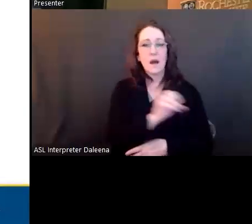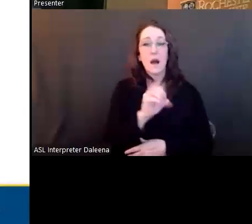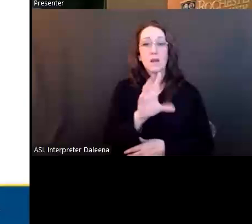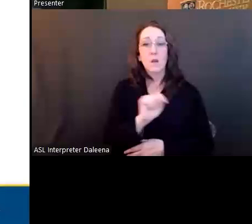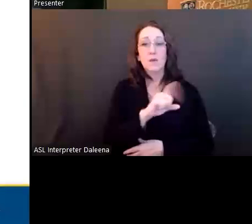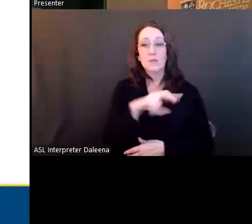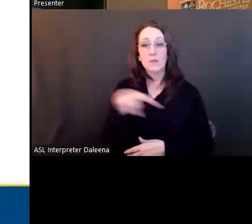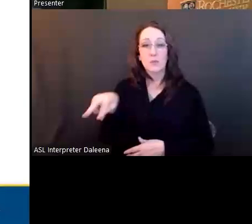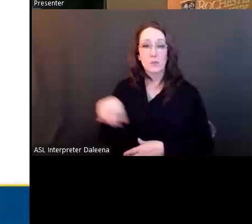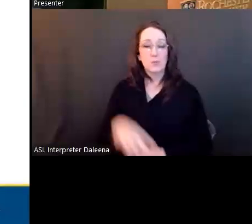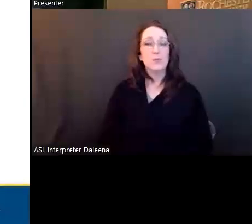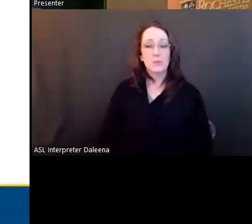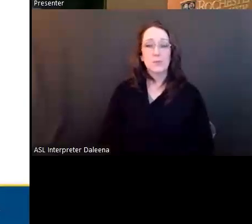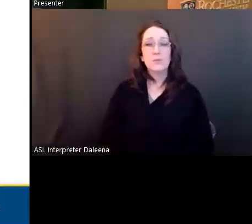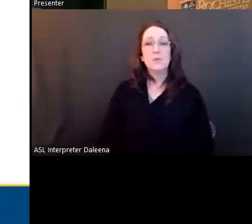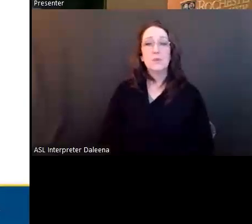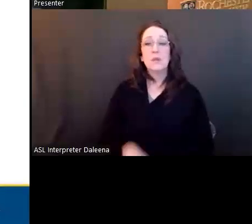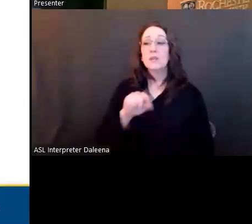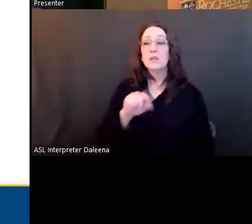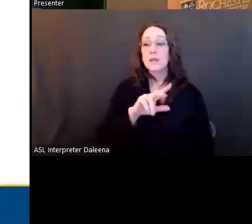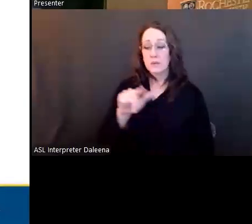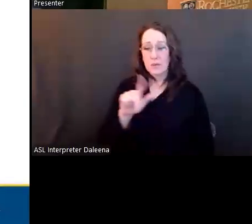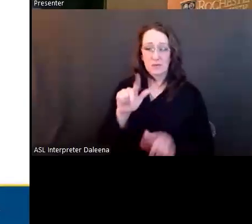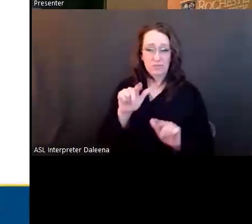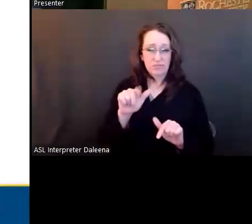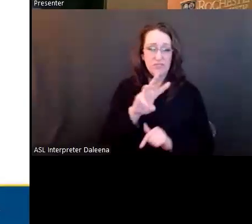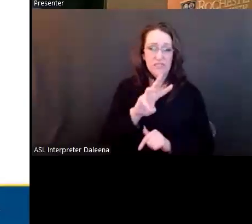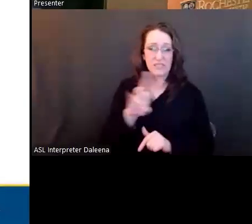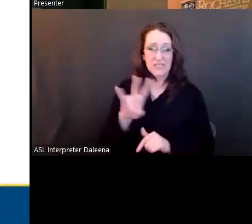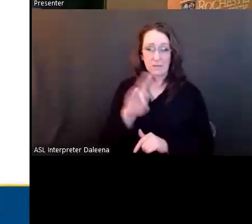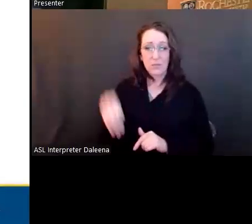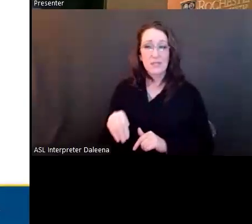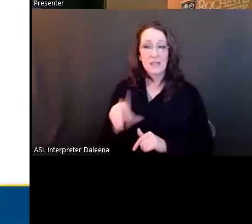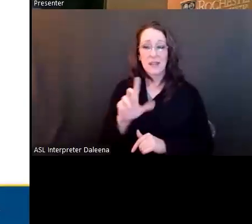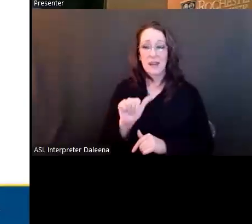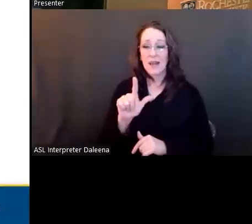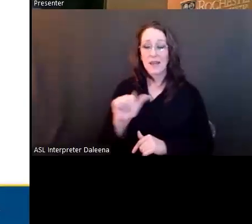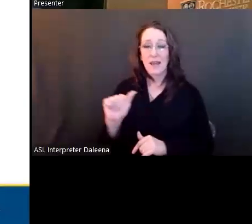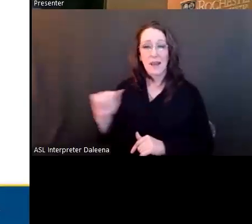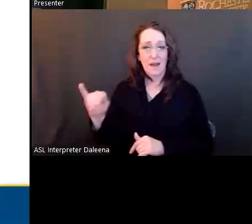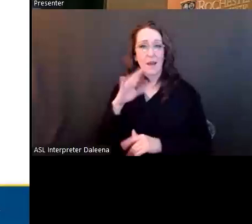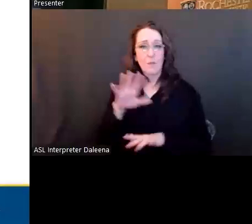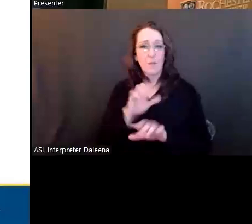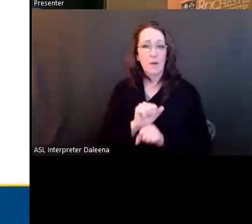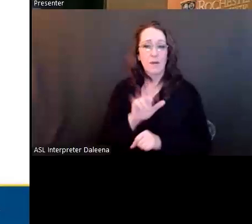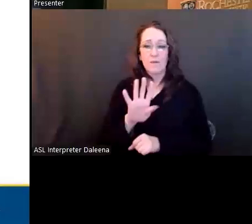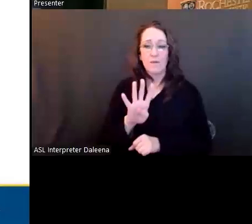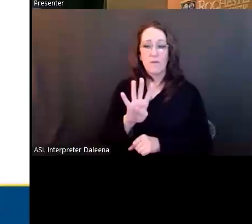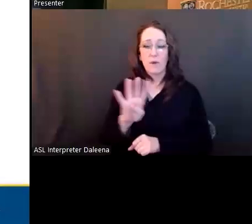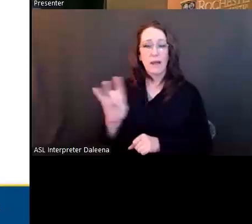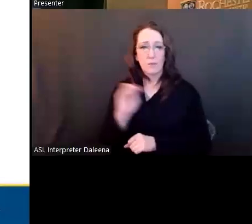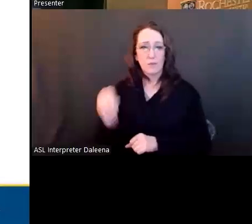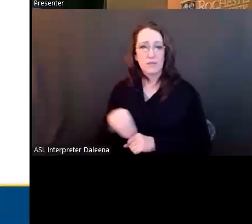2022. In 2023, she attended about 67% of LAI appointments and 48% of provider